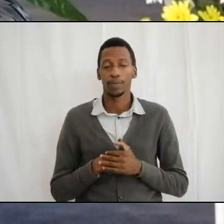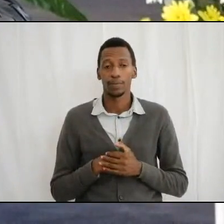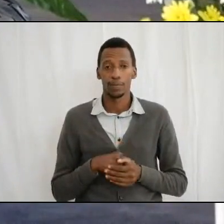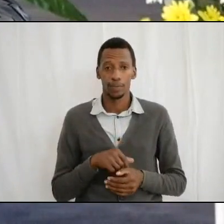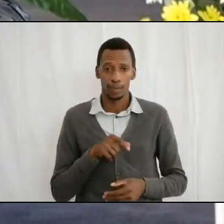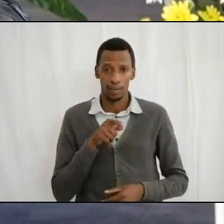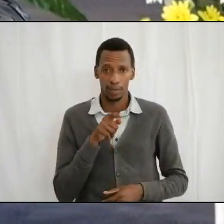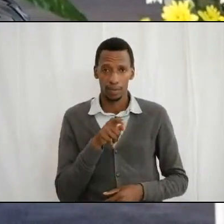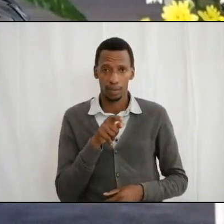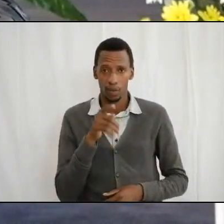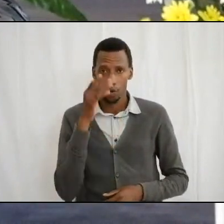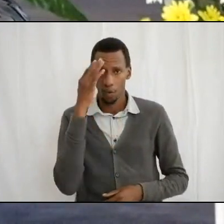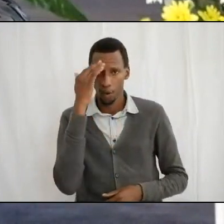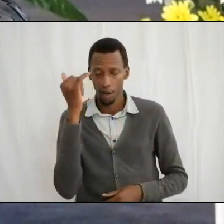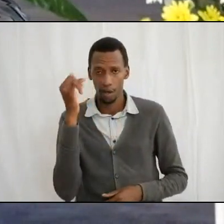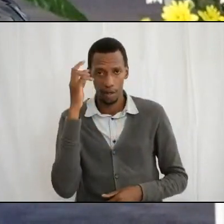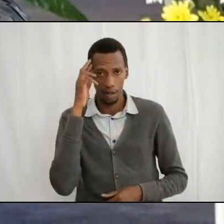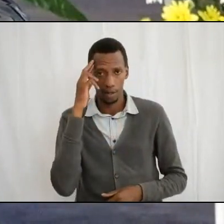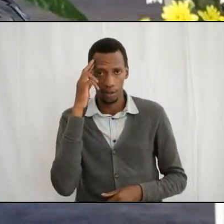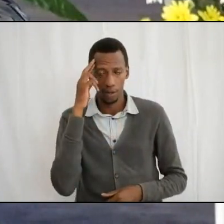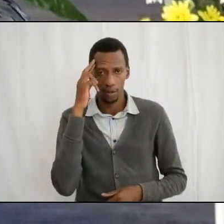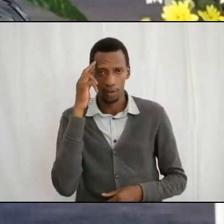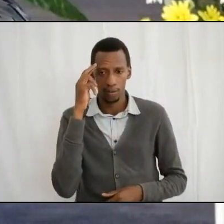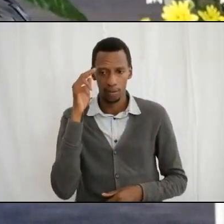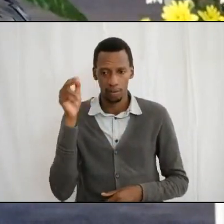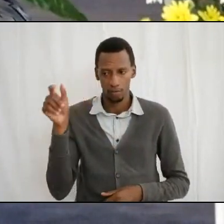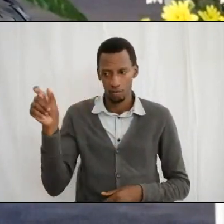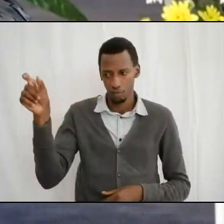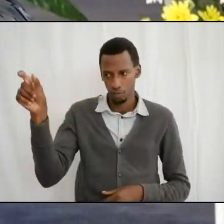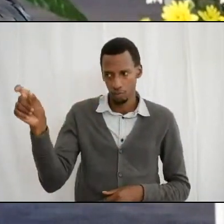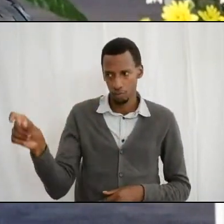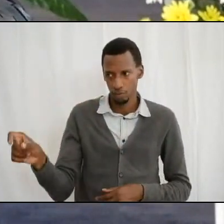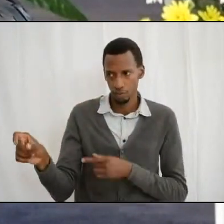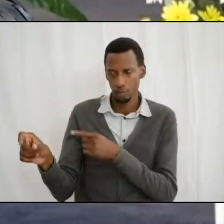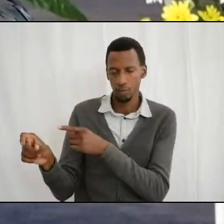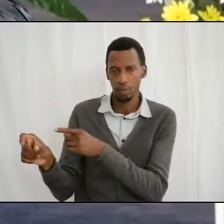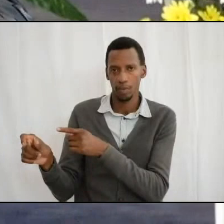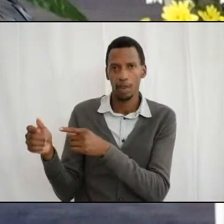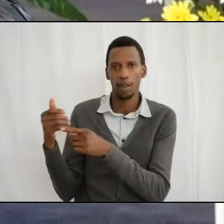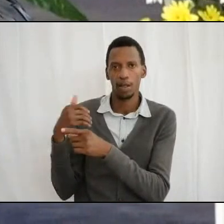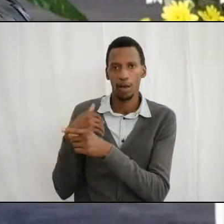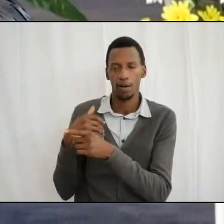It is because Nehemiah has incredible